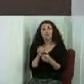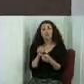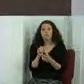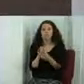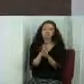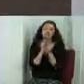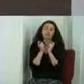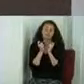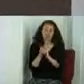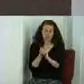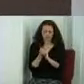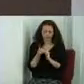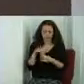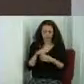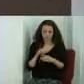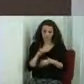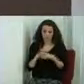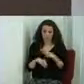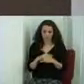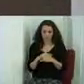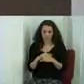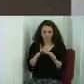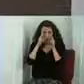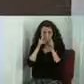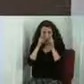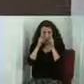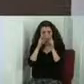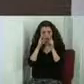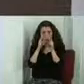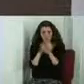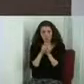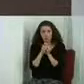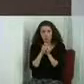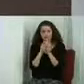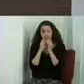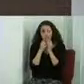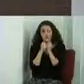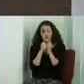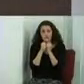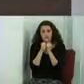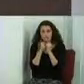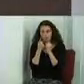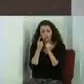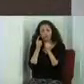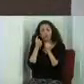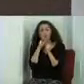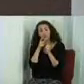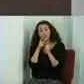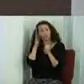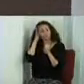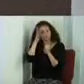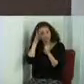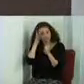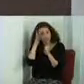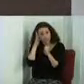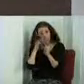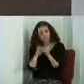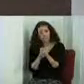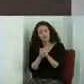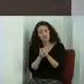world. To the honor and glory of the one who creates, redeems, and continues to be present with